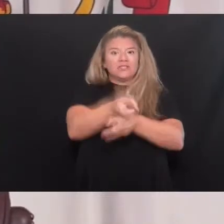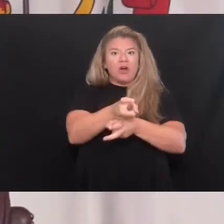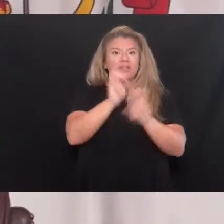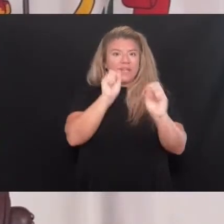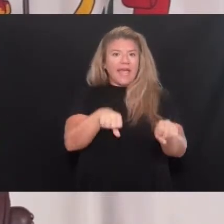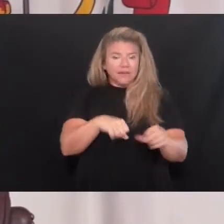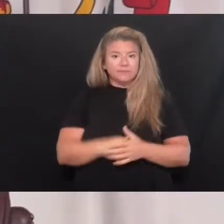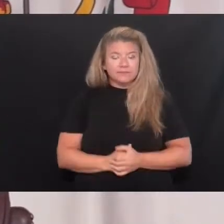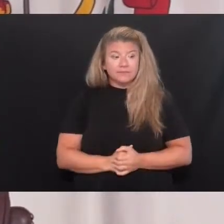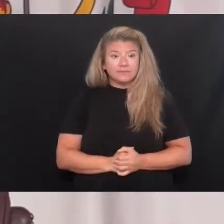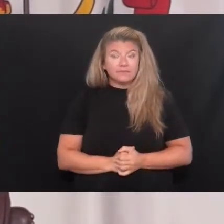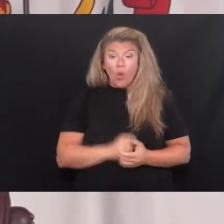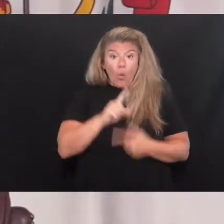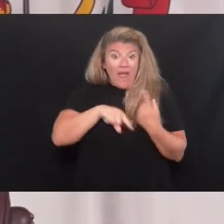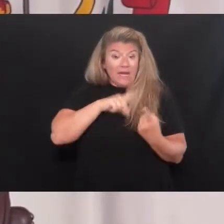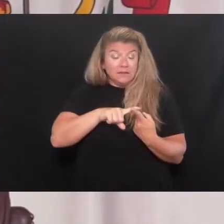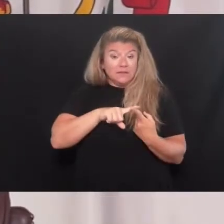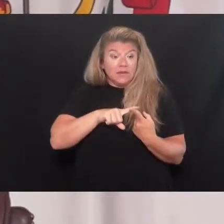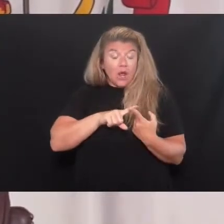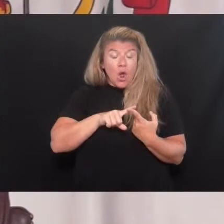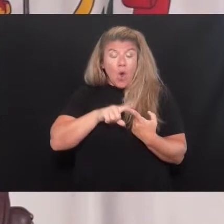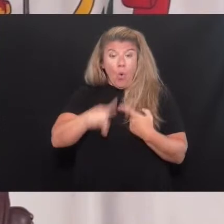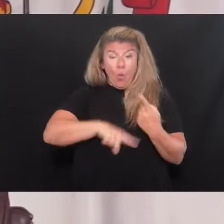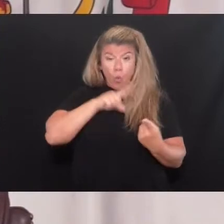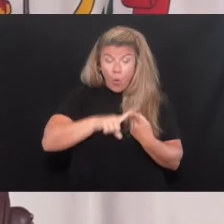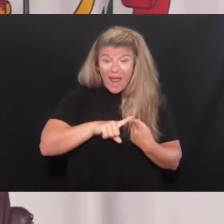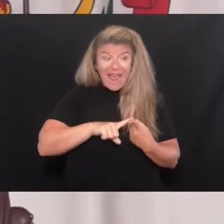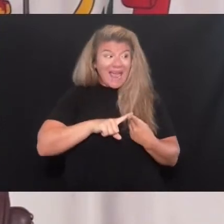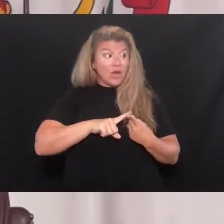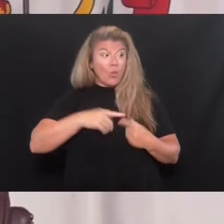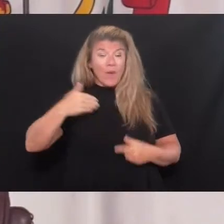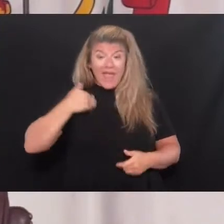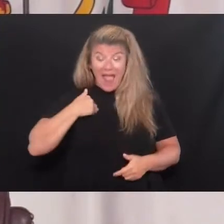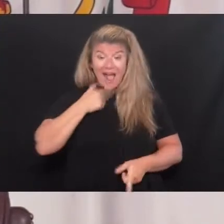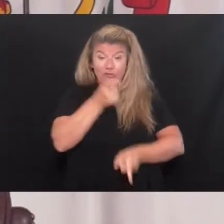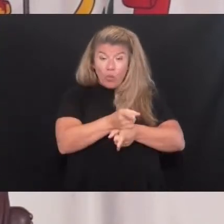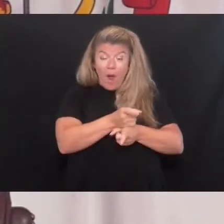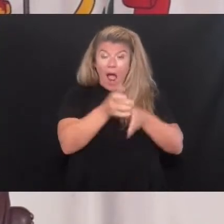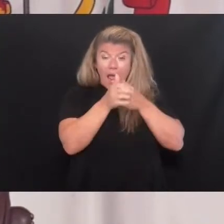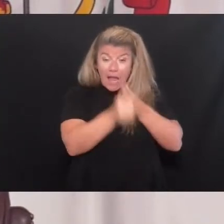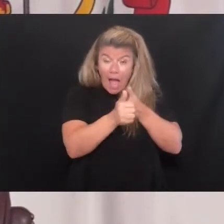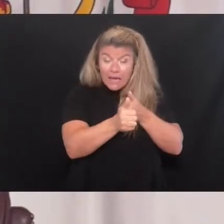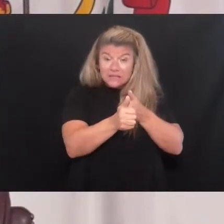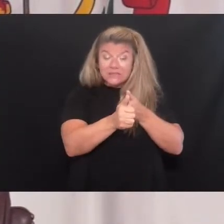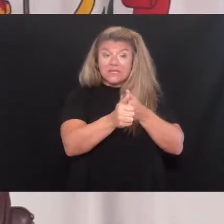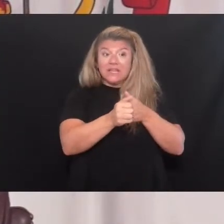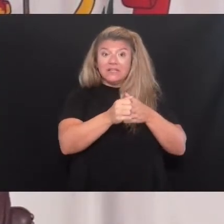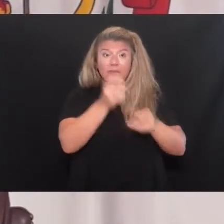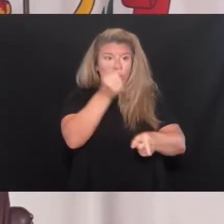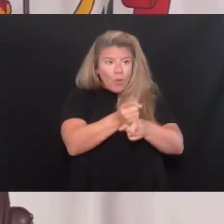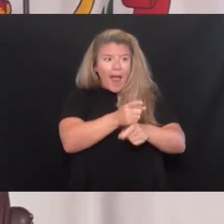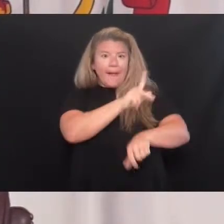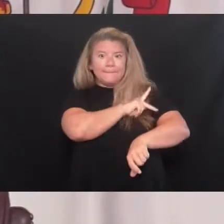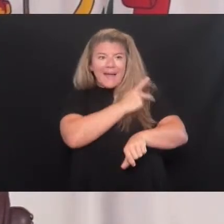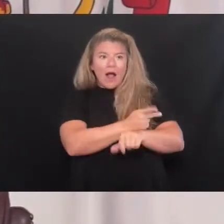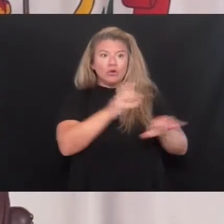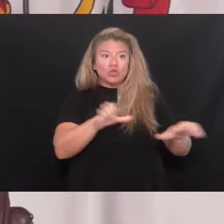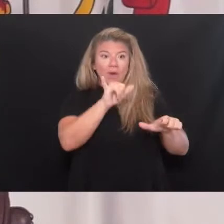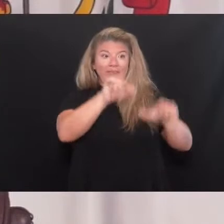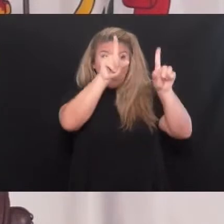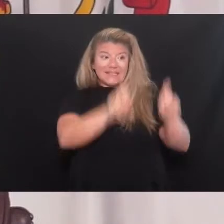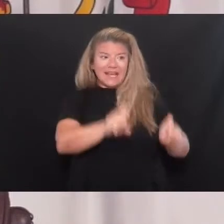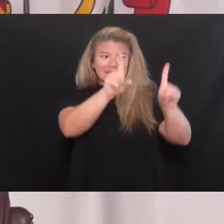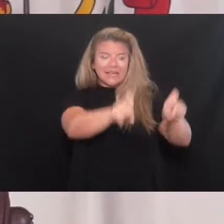can. When we have guidance from the powers to be that are doing all the testing, we will